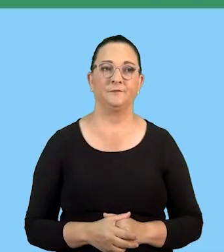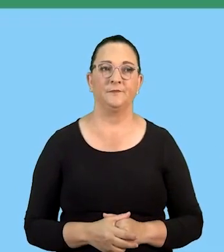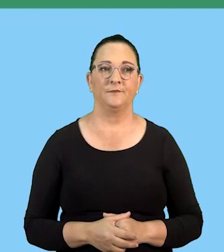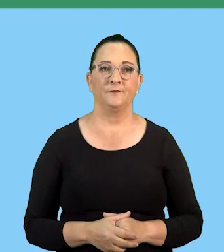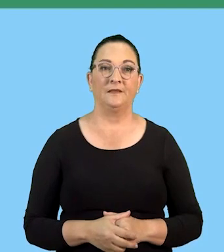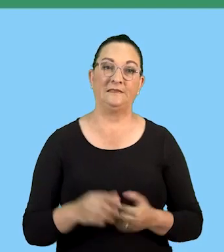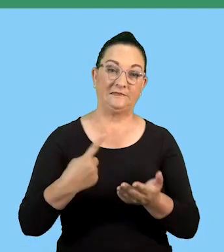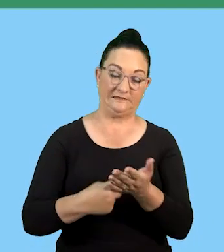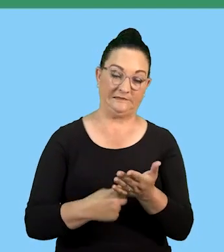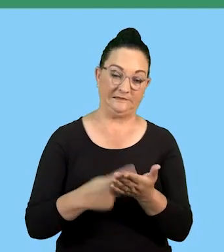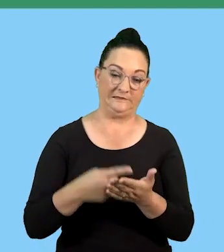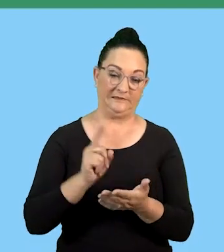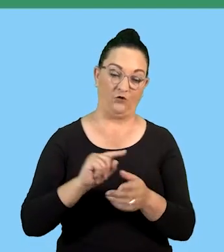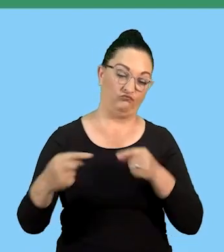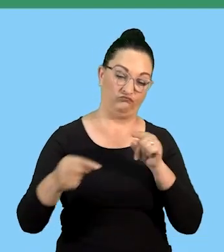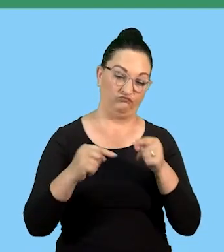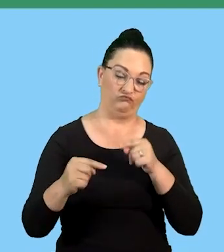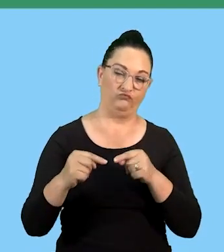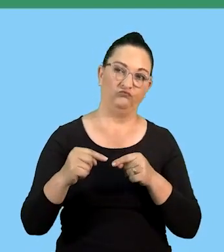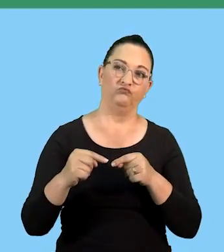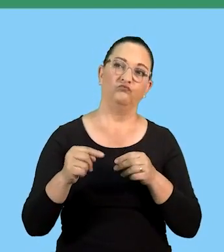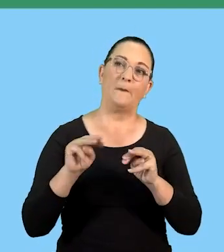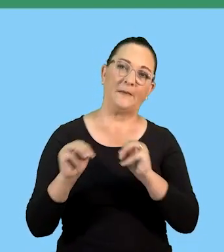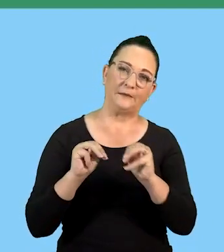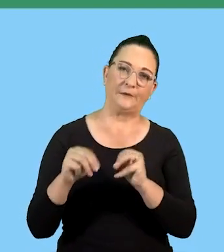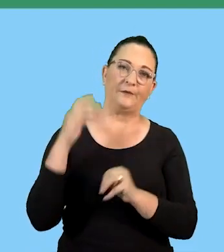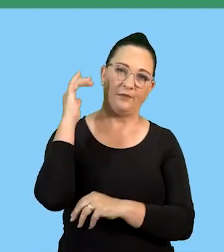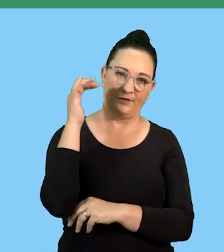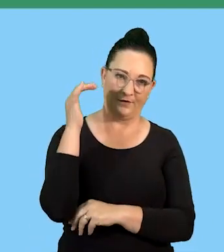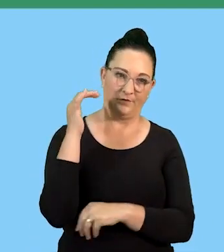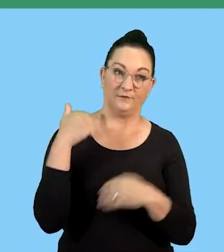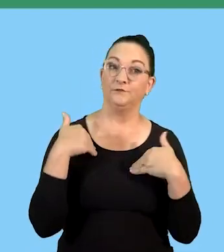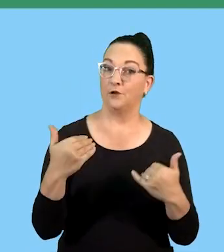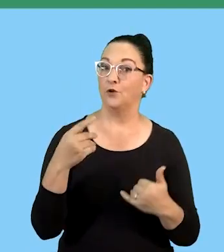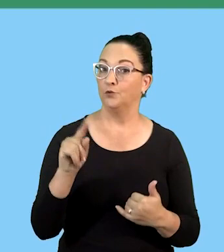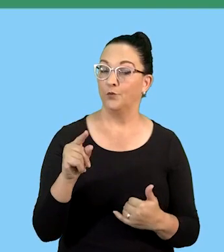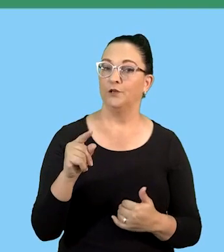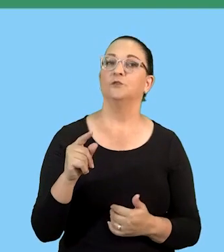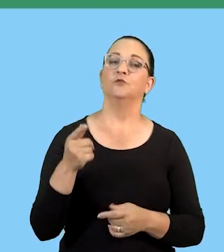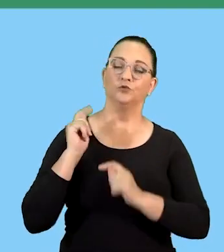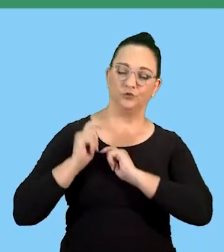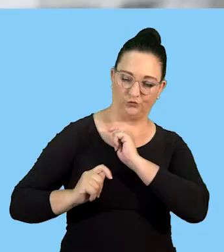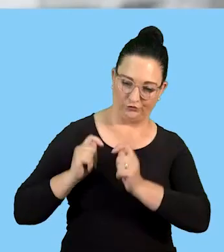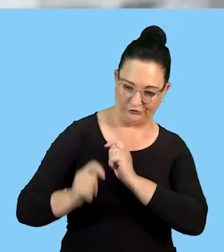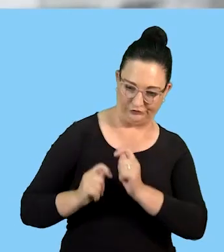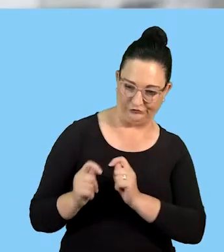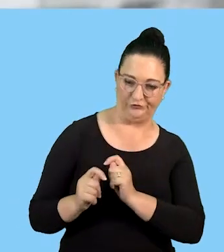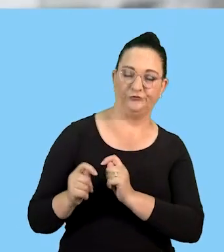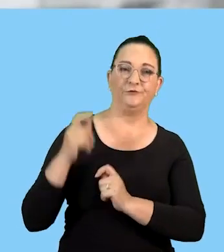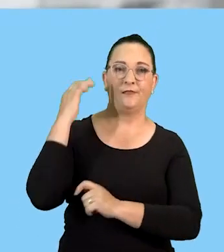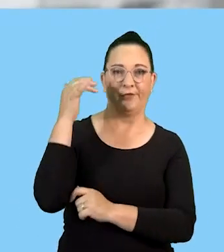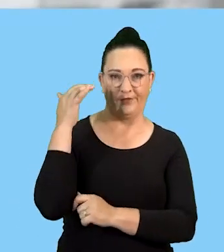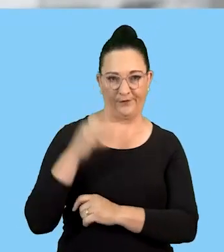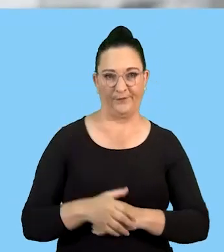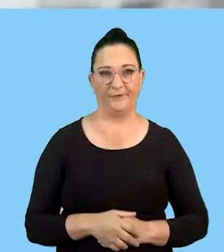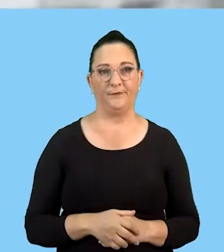follows. Discuss the following conflict management theories. We'll start off with a traditional theory. So you're told that there is a